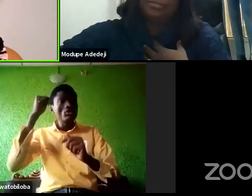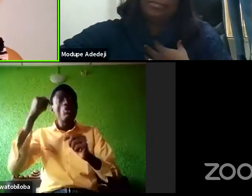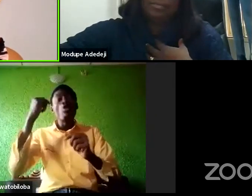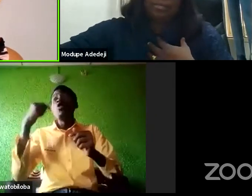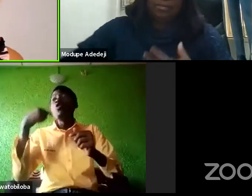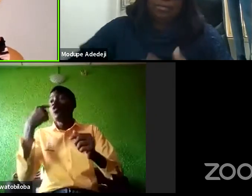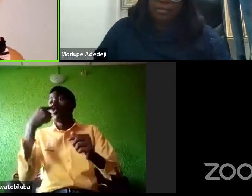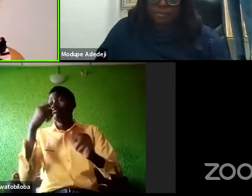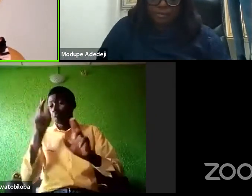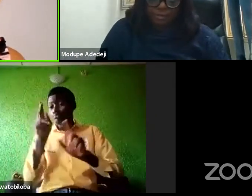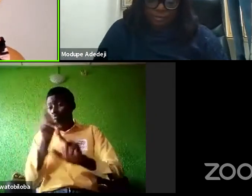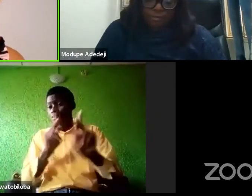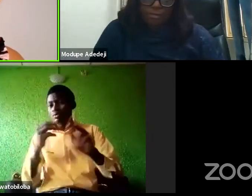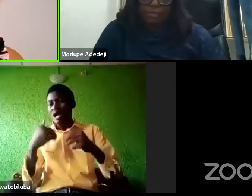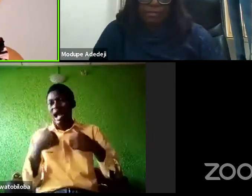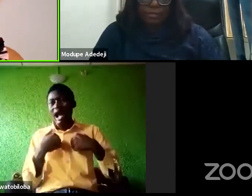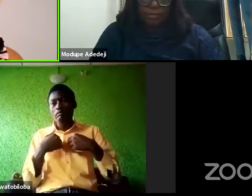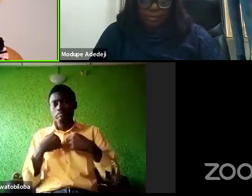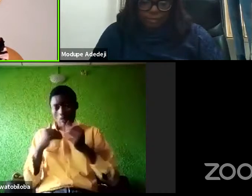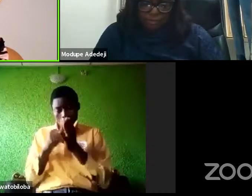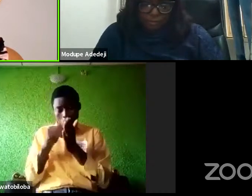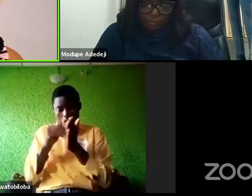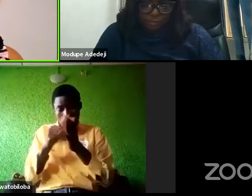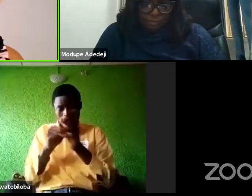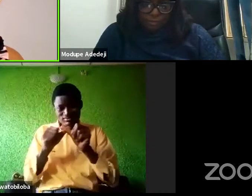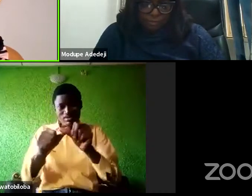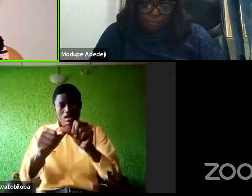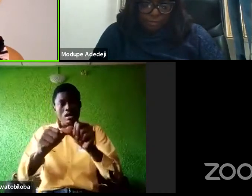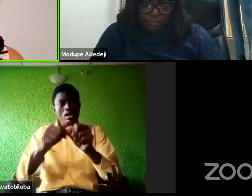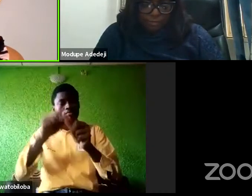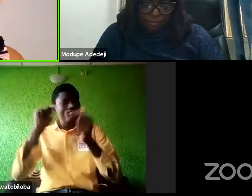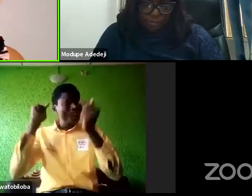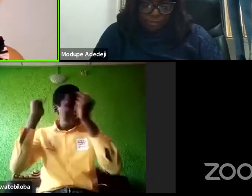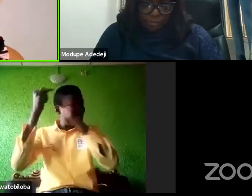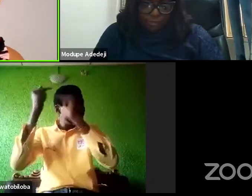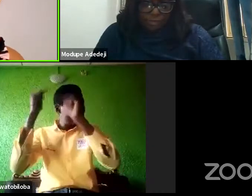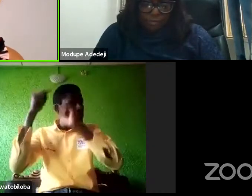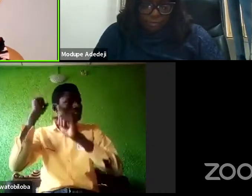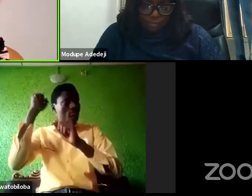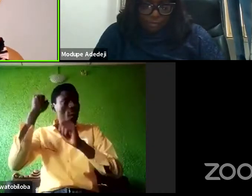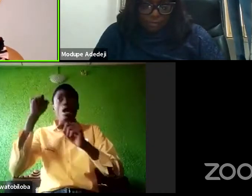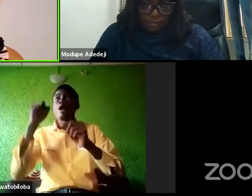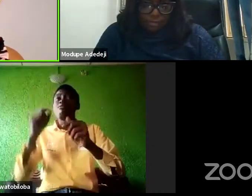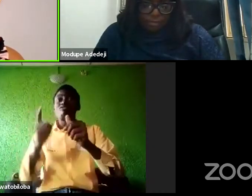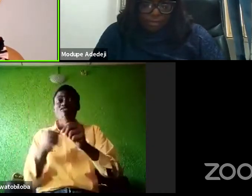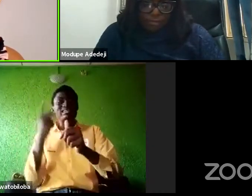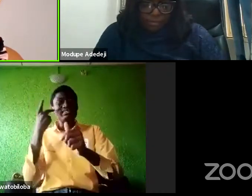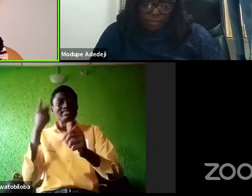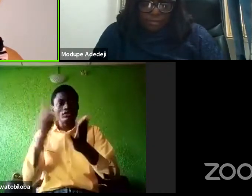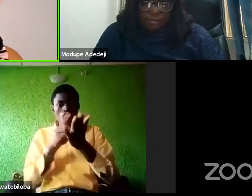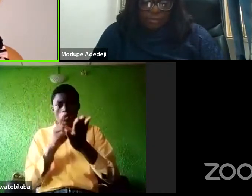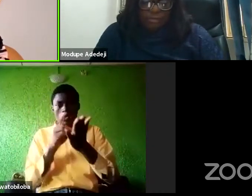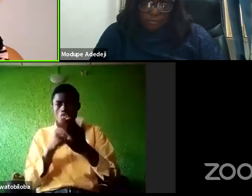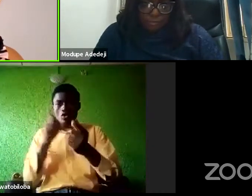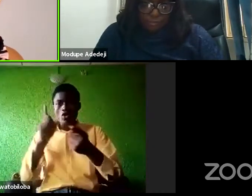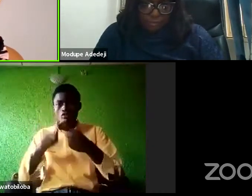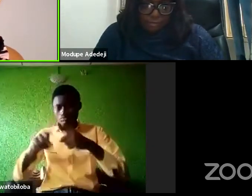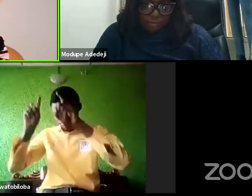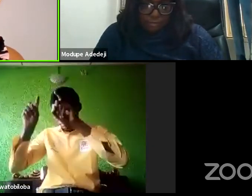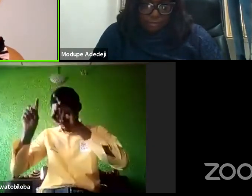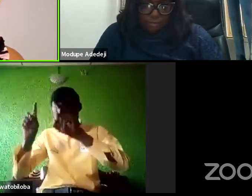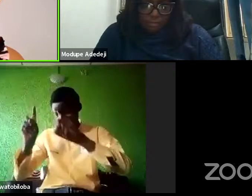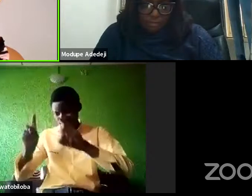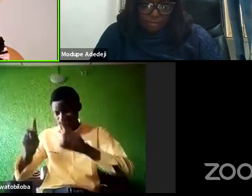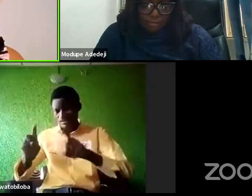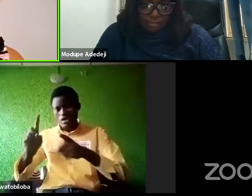it's menopause, I think you should see your doctor. Let them rule out everything that might be the cause of the headaches. And she